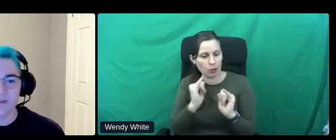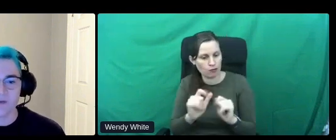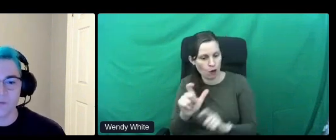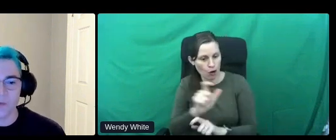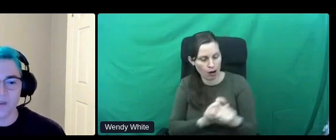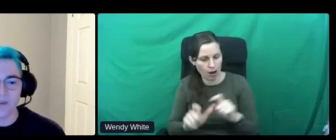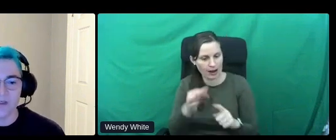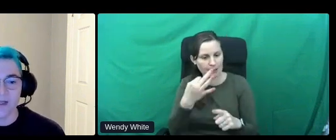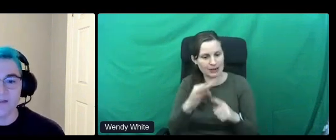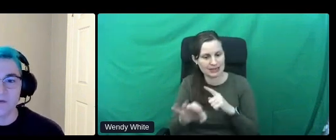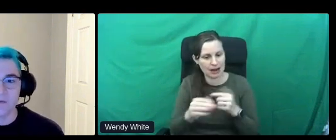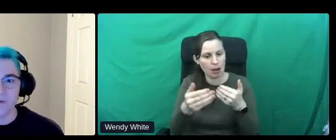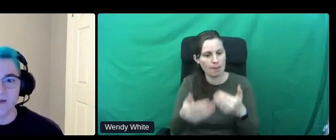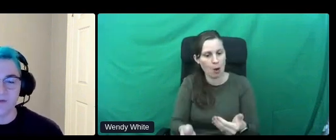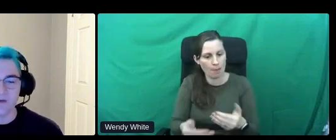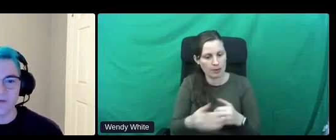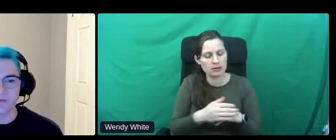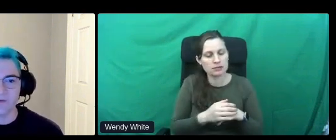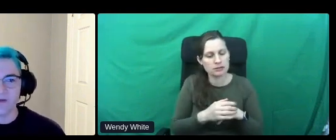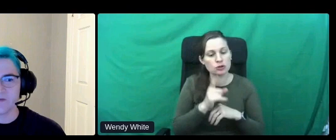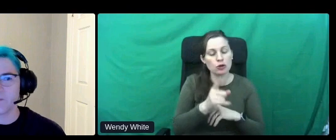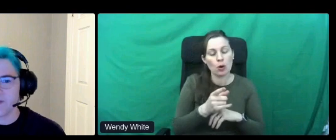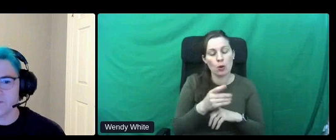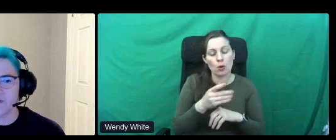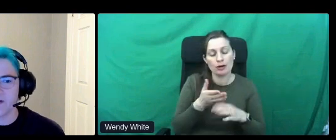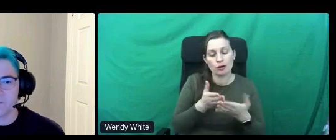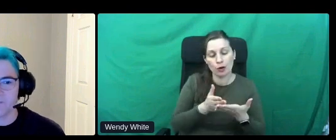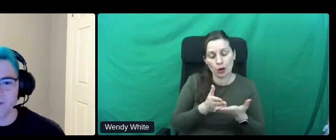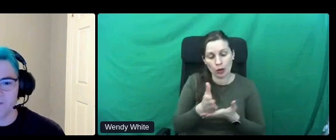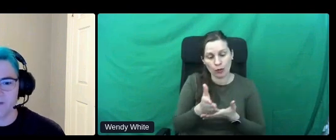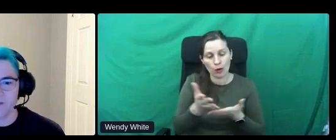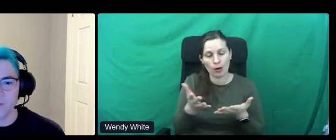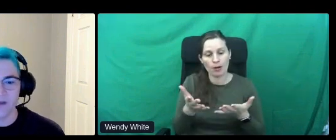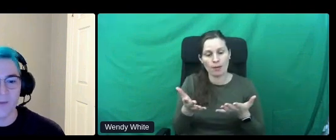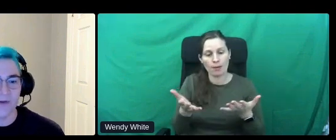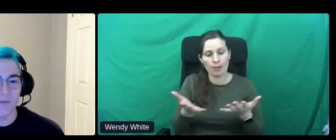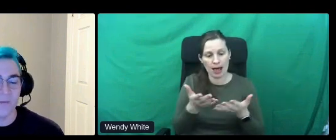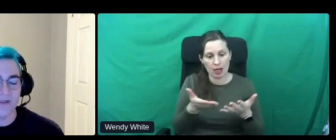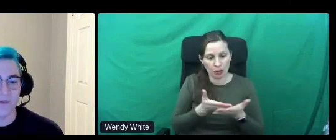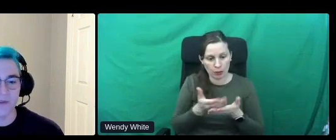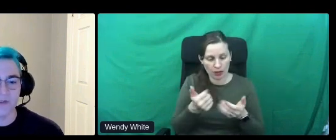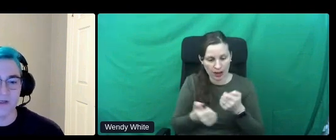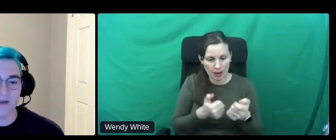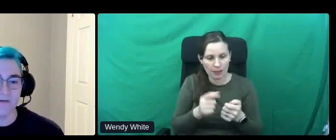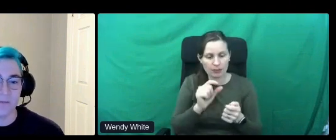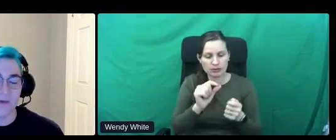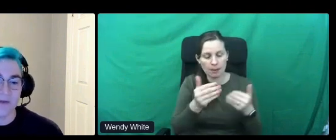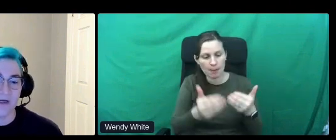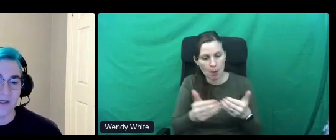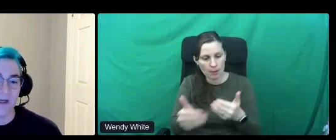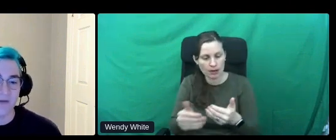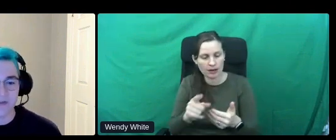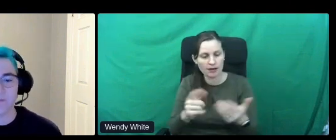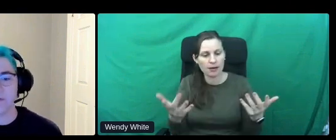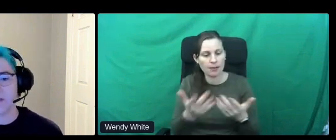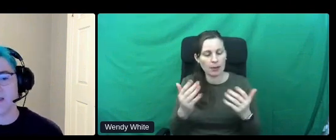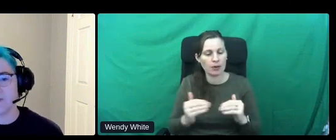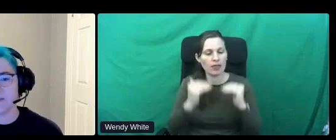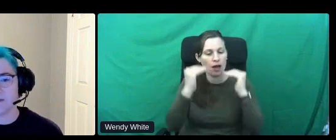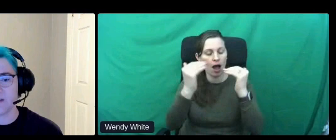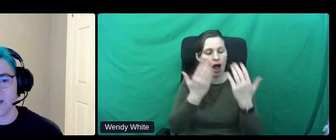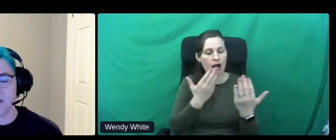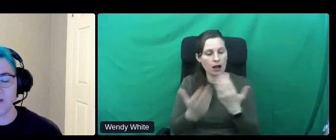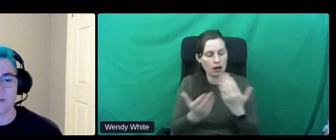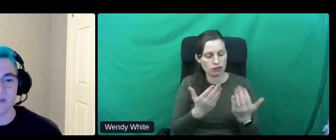a particular moment. And so as you go through, as you play through God of War Ragnarok, there will be a couple of moments in which if you play with the high contrast mode and